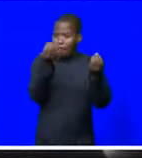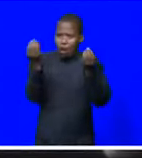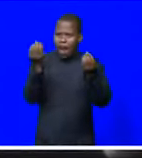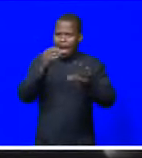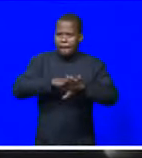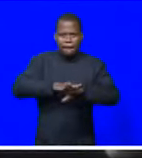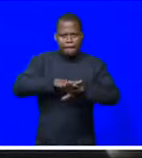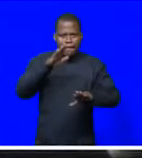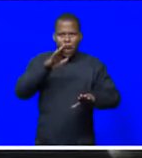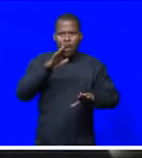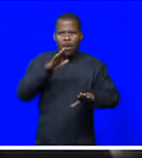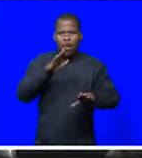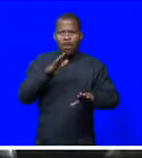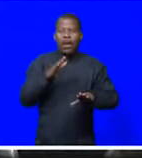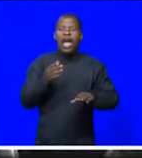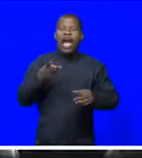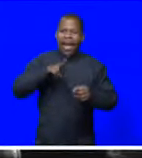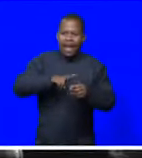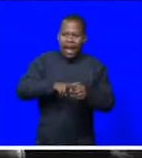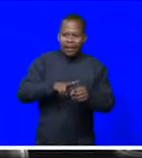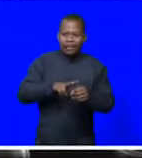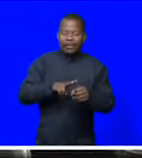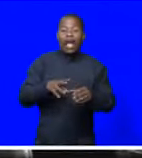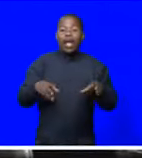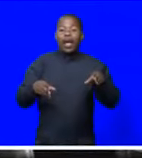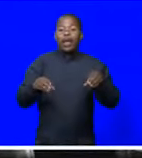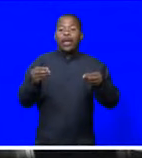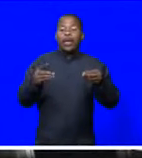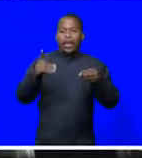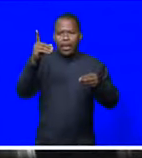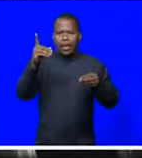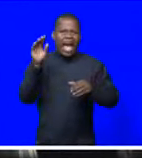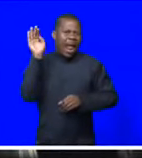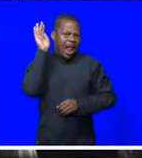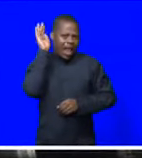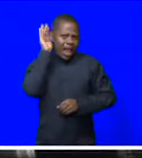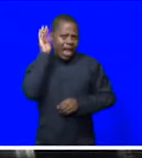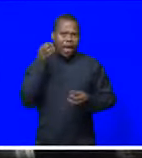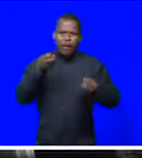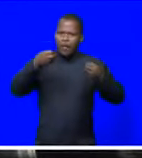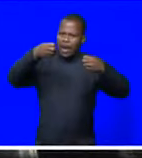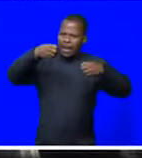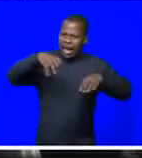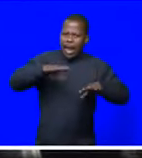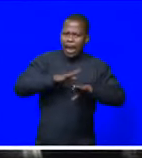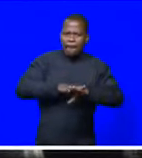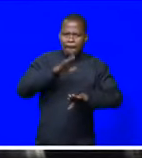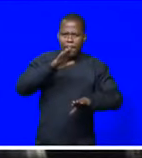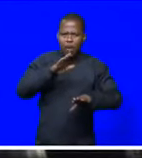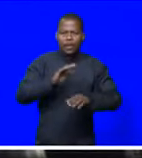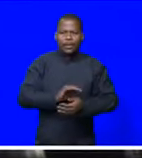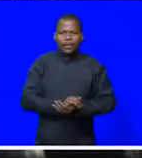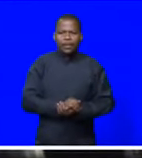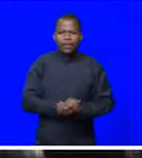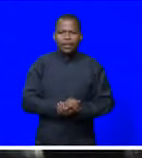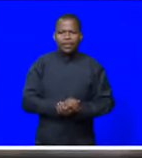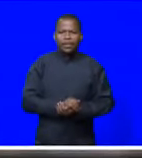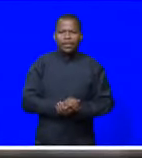audience, listening audience when it comes to the radio broadcasting. I revenue yabo nje yehle kakhulu.